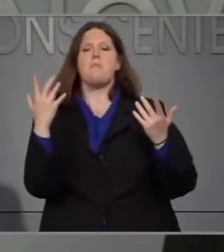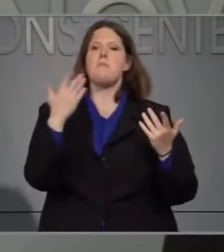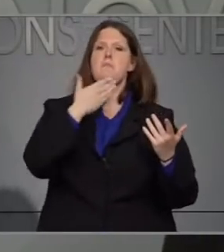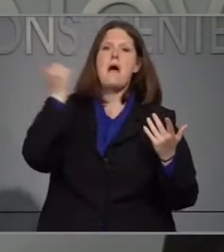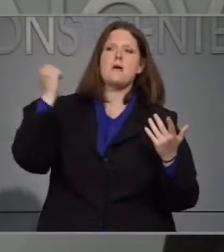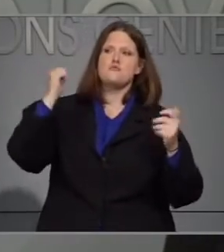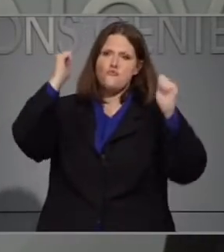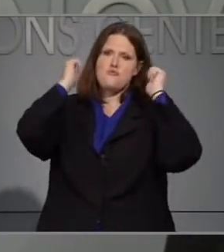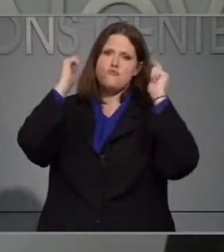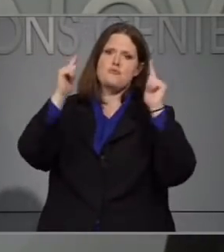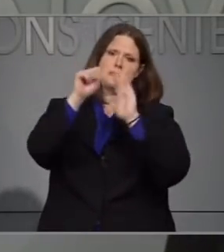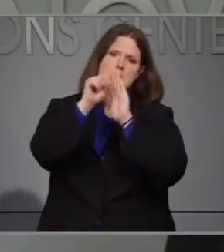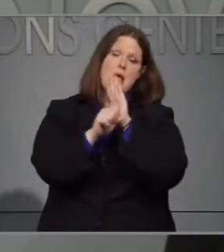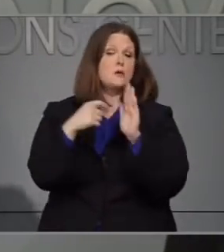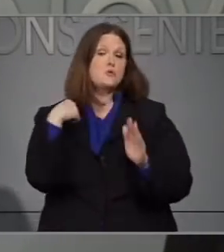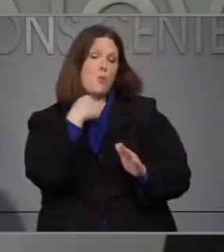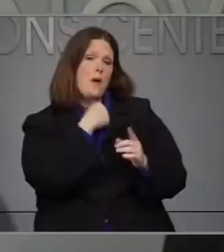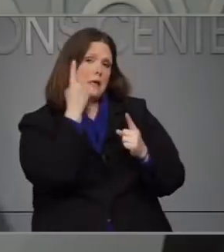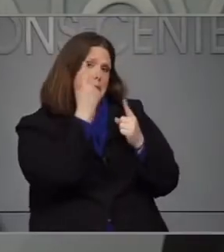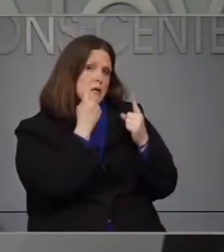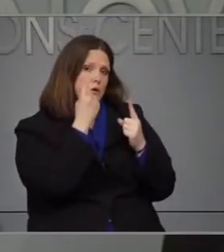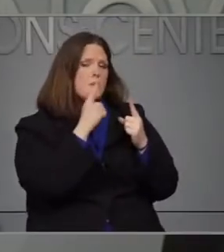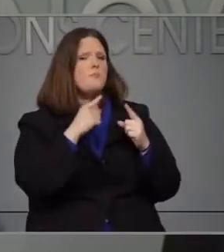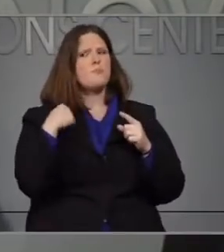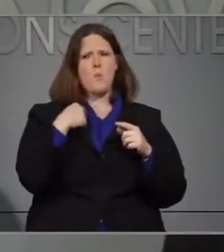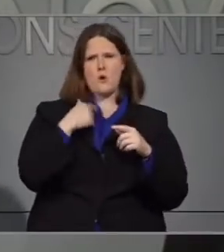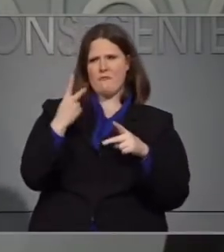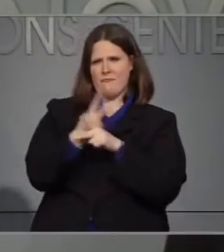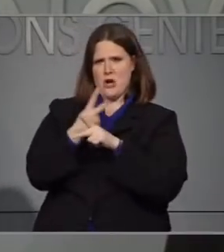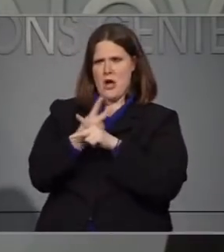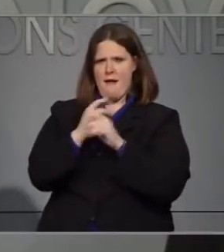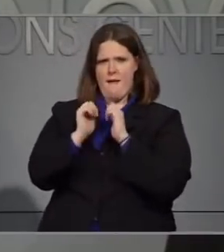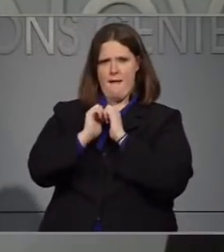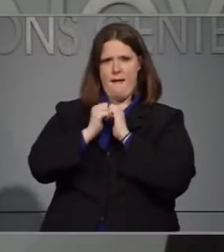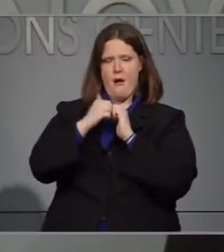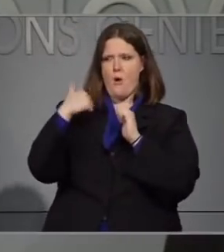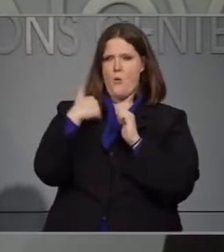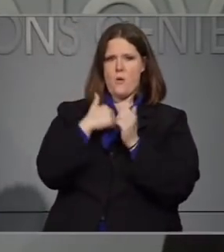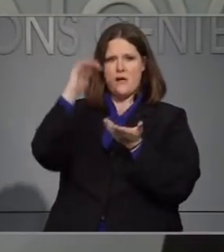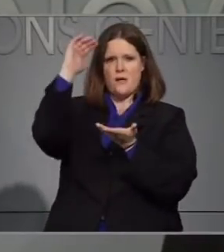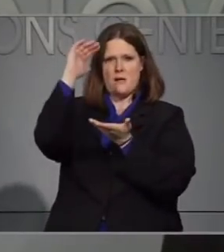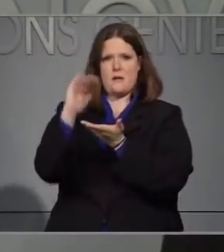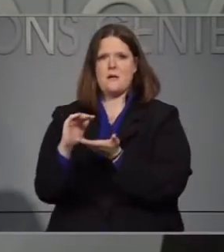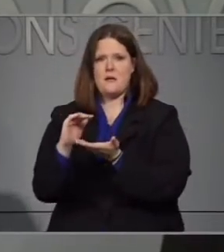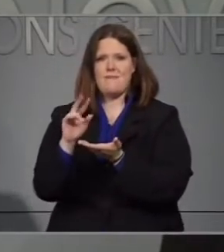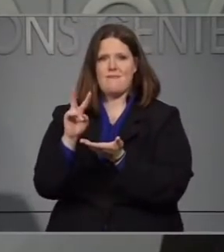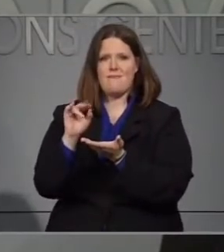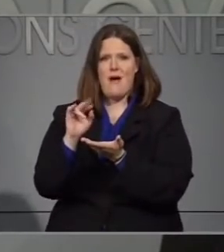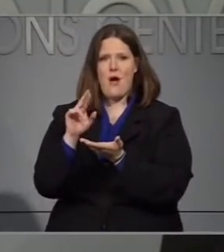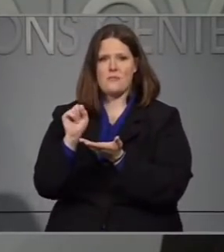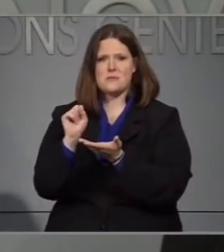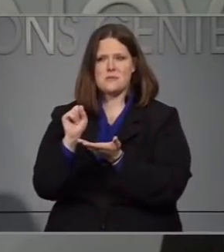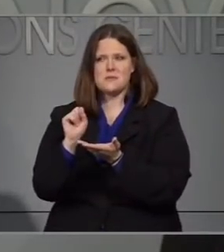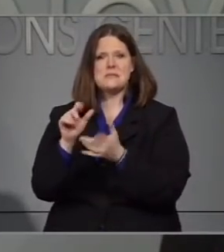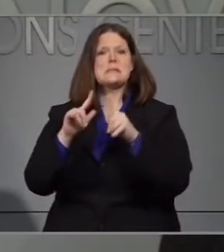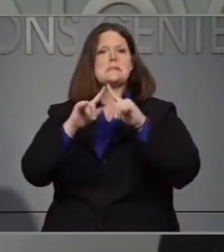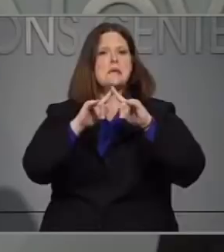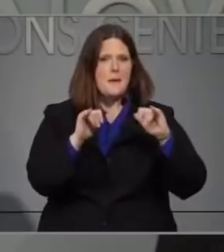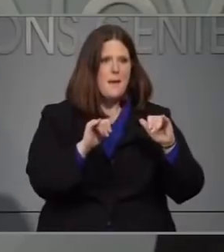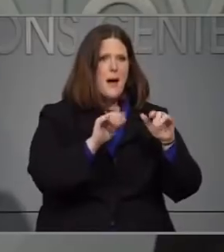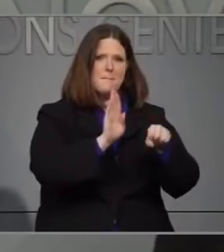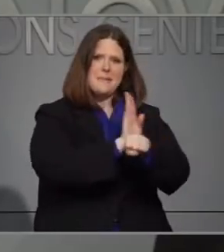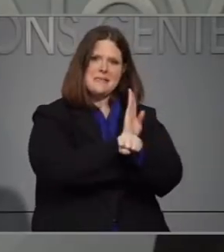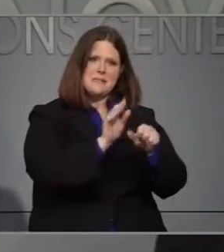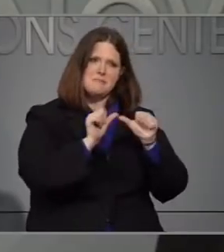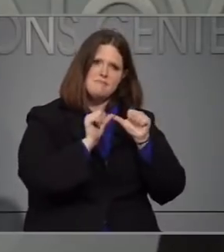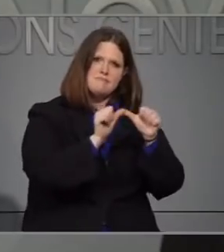consideration. And again, we're looking for tools that can allow us to keep that viral level low, but don't hurt the economy. Our tools